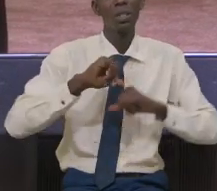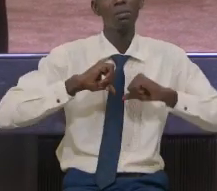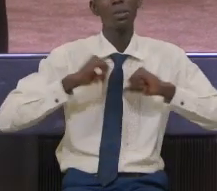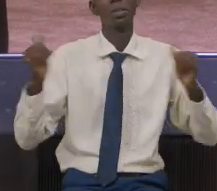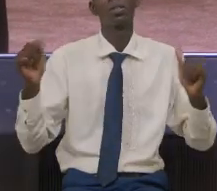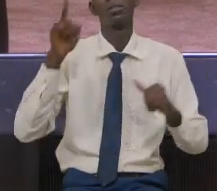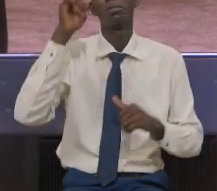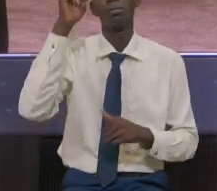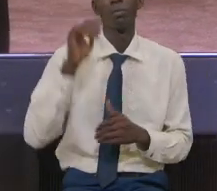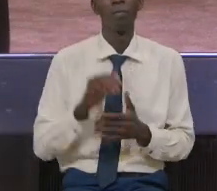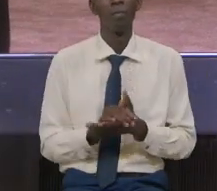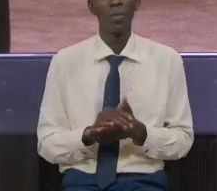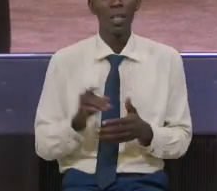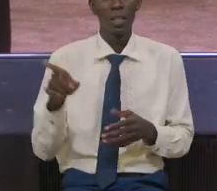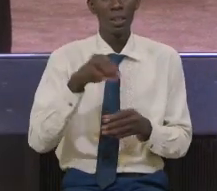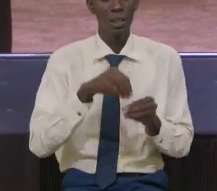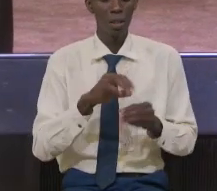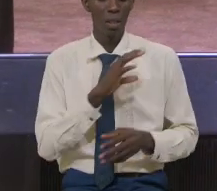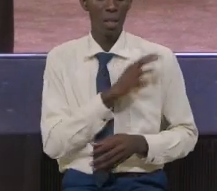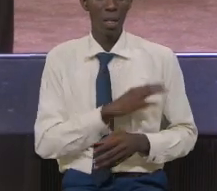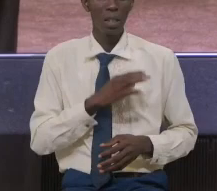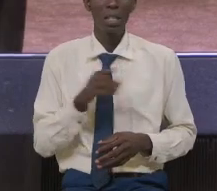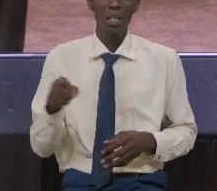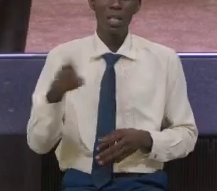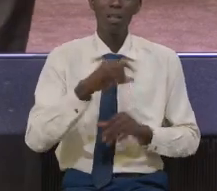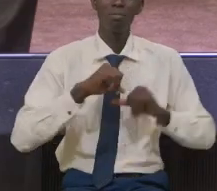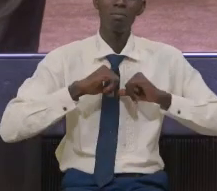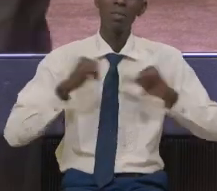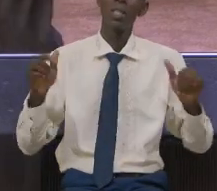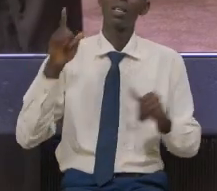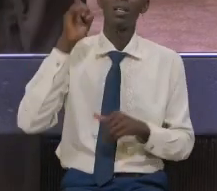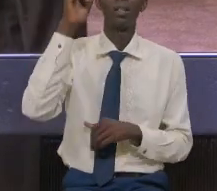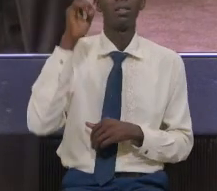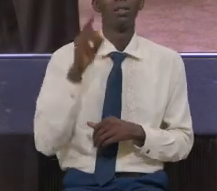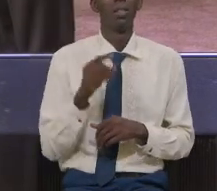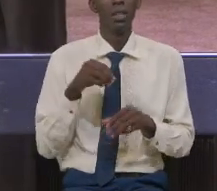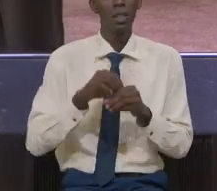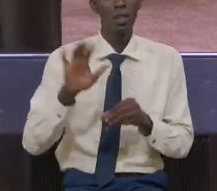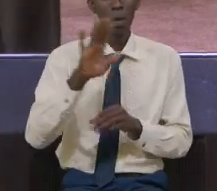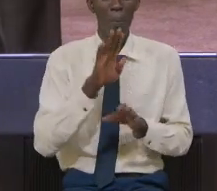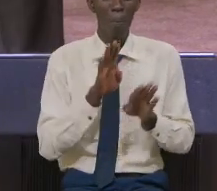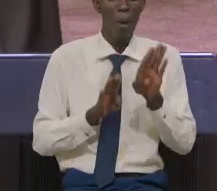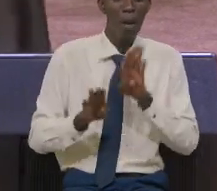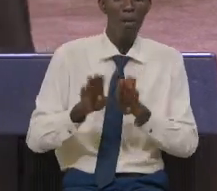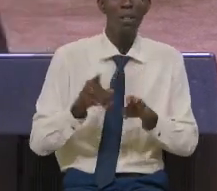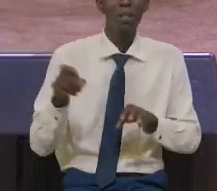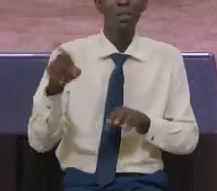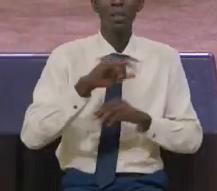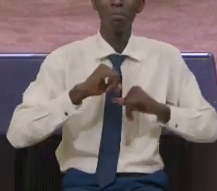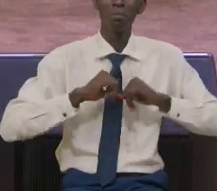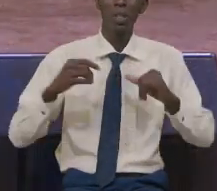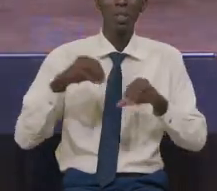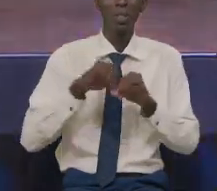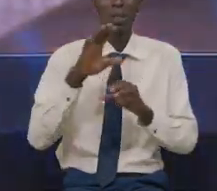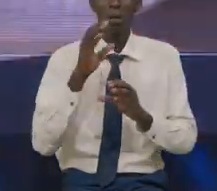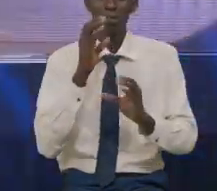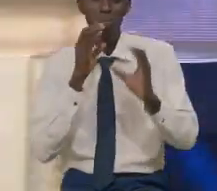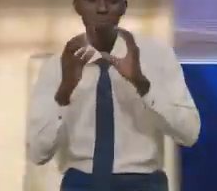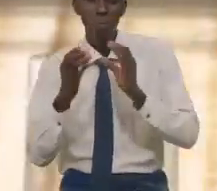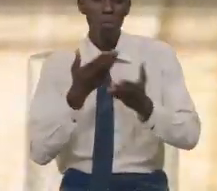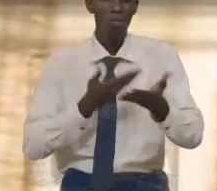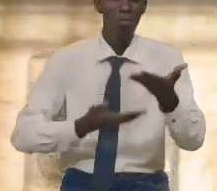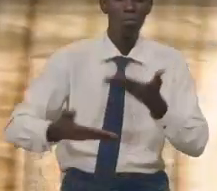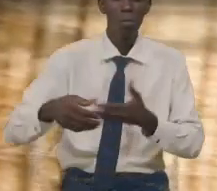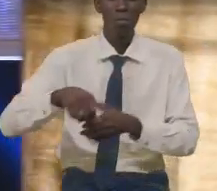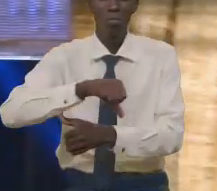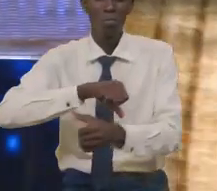him. In their character, they deny him. In their behavior, in their interaction, in their